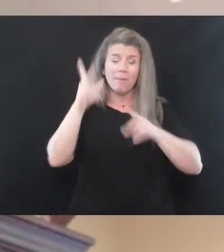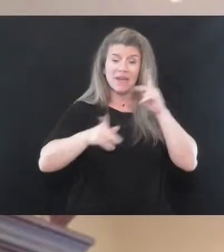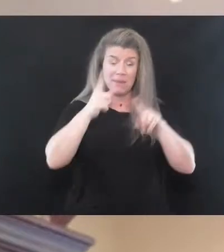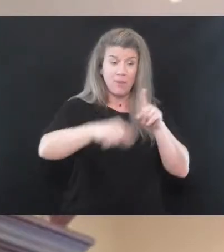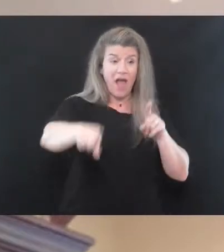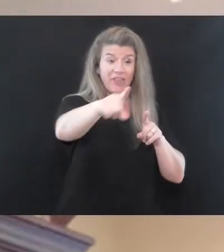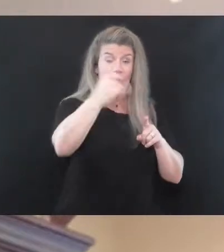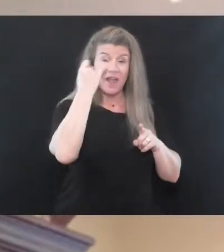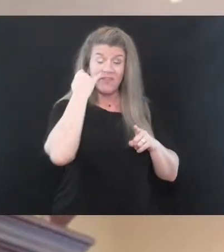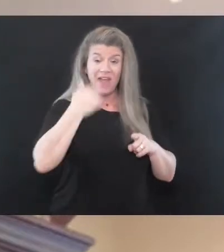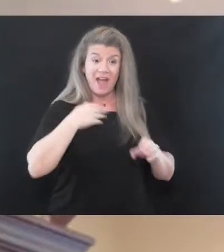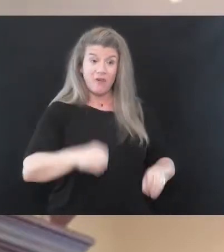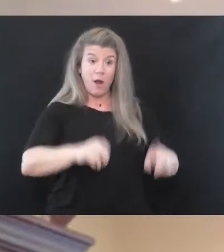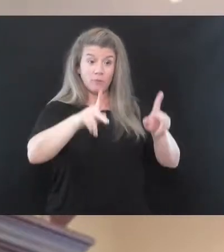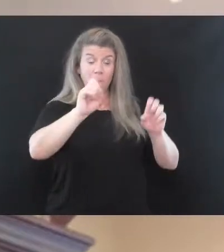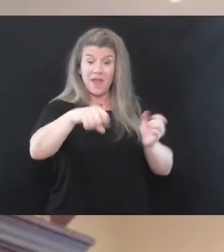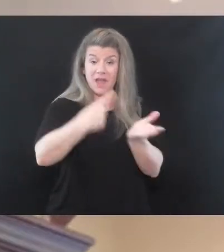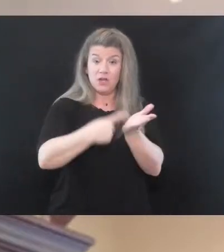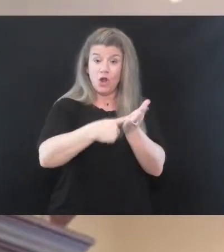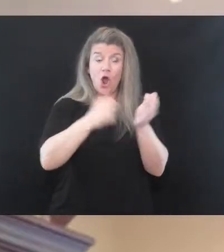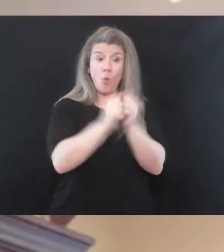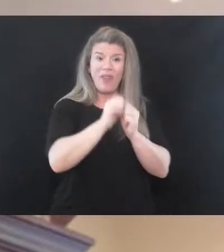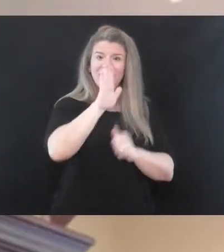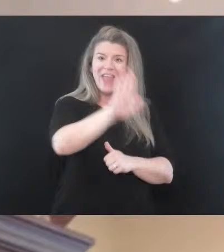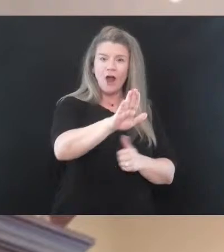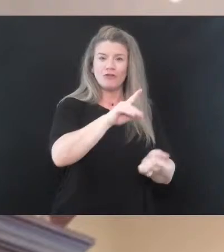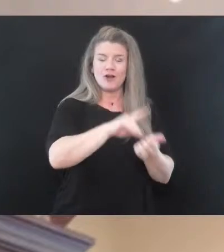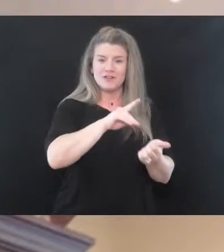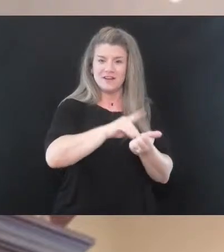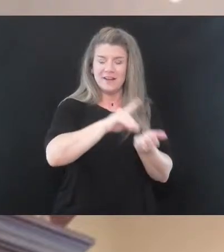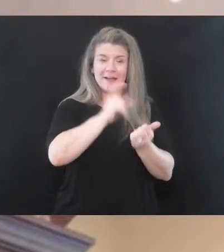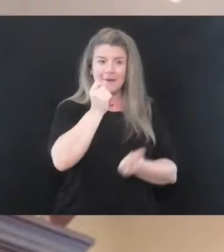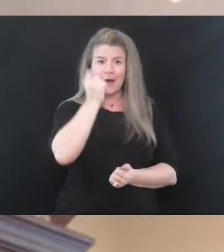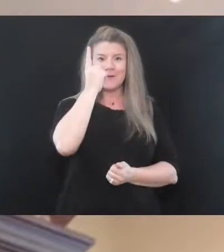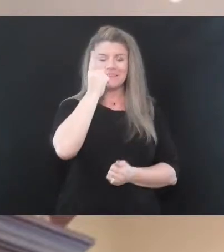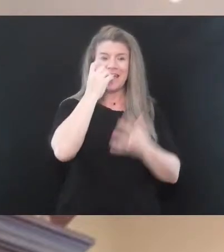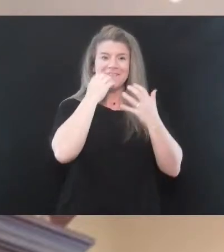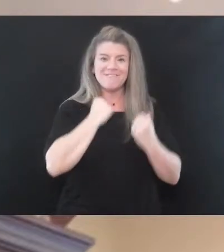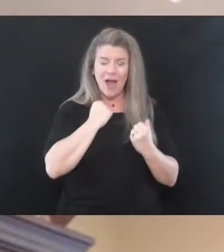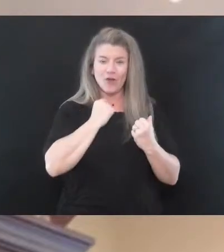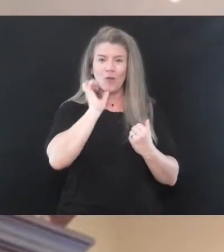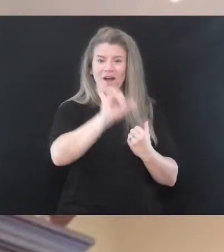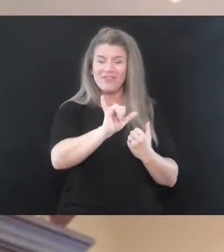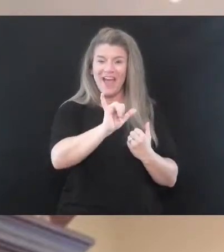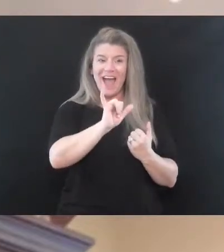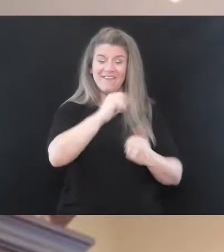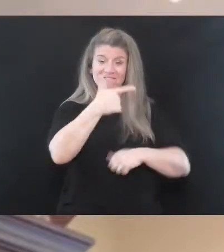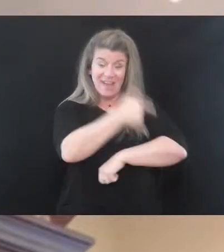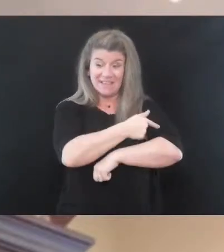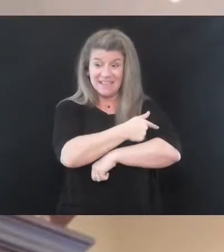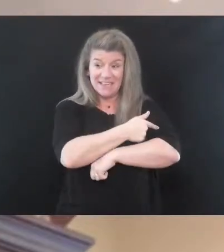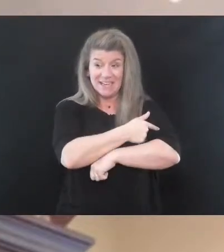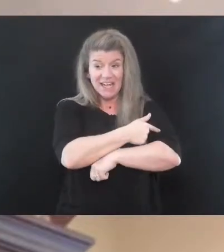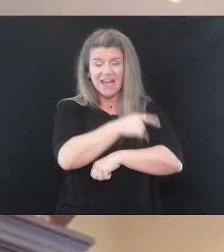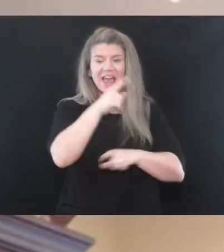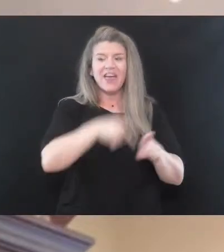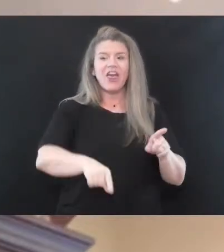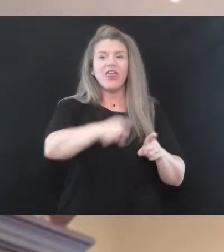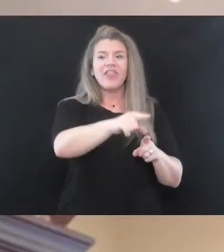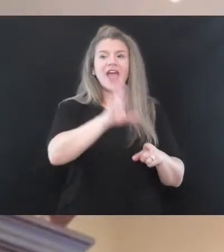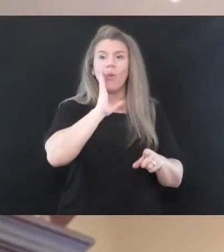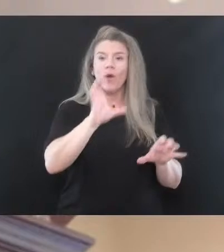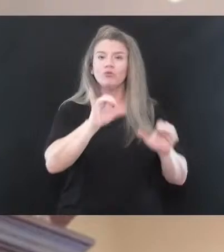have the opportunity to talk with their primary care provider and understand the value of the vaccine, as Clay pointed out, they'll get